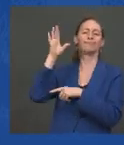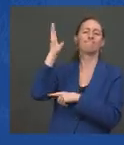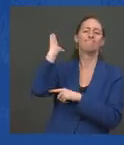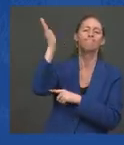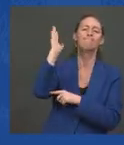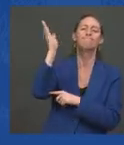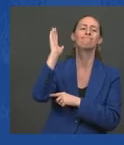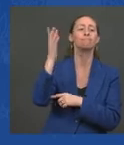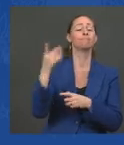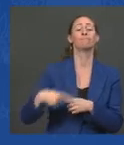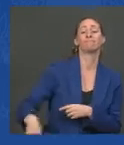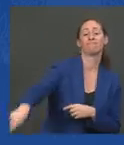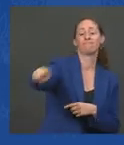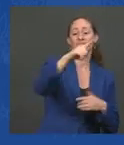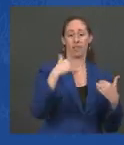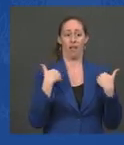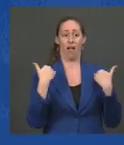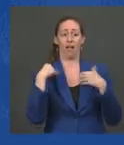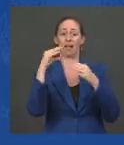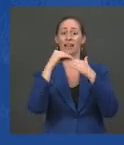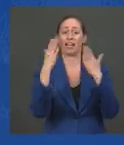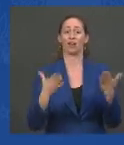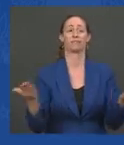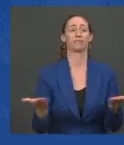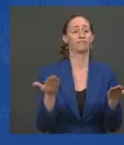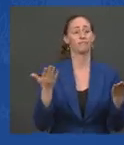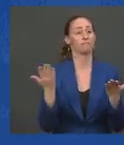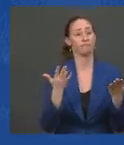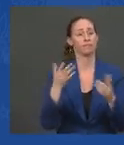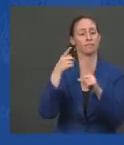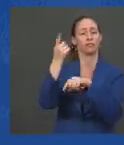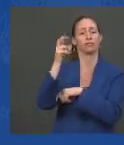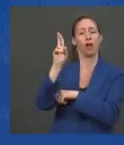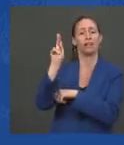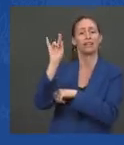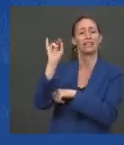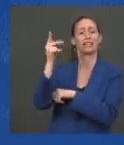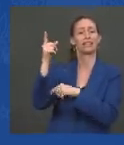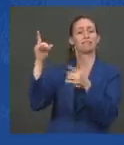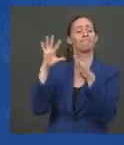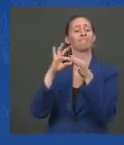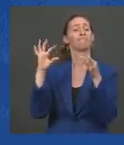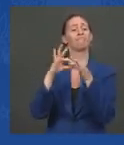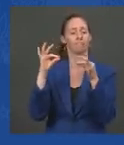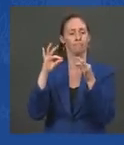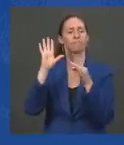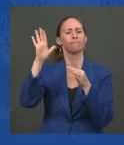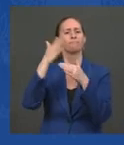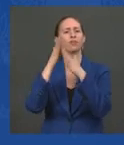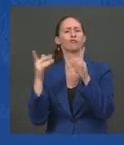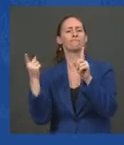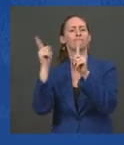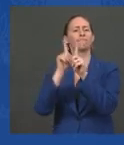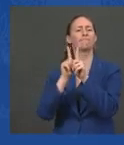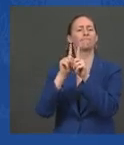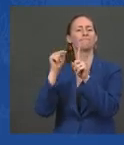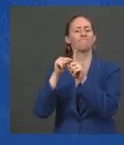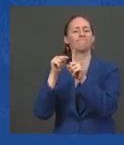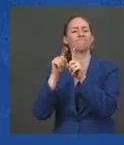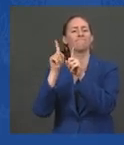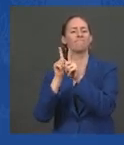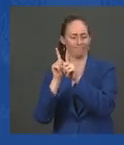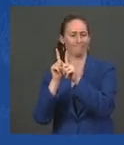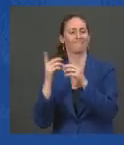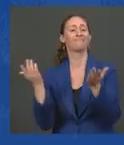leaders. The words of Dr. King's partner in that struggle, Coretta Scott